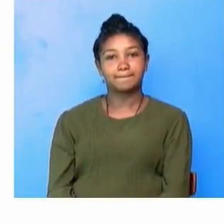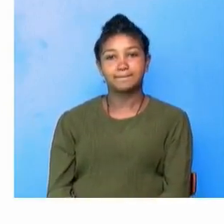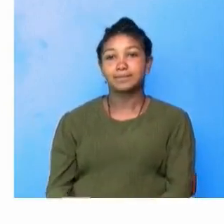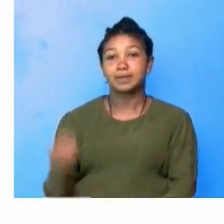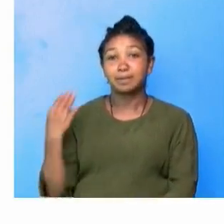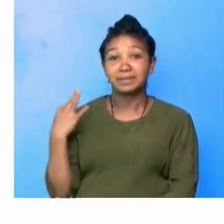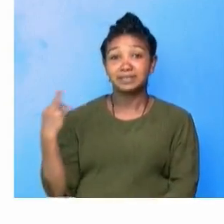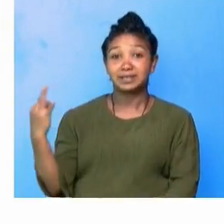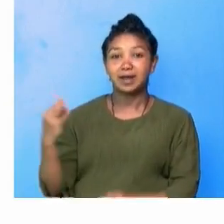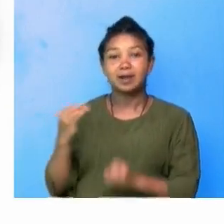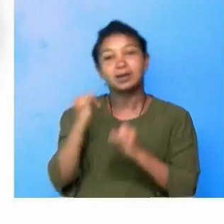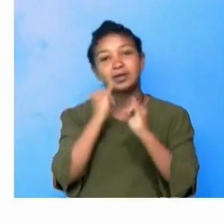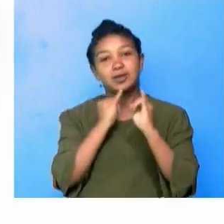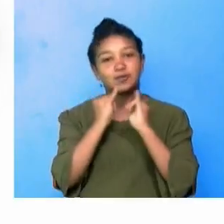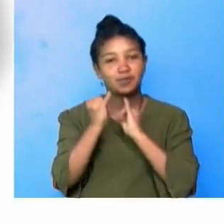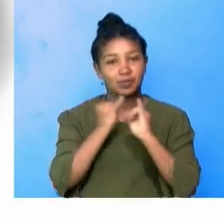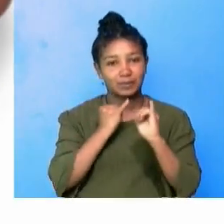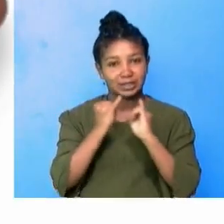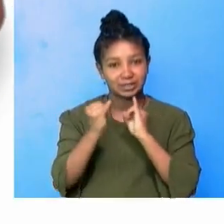Personal information.